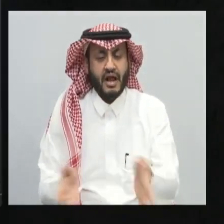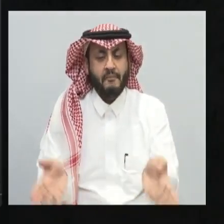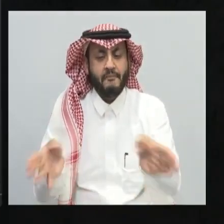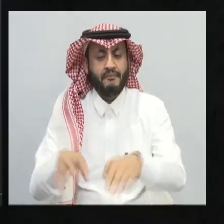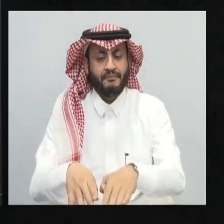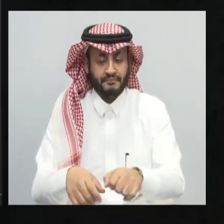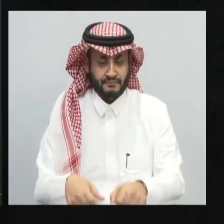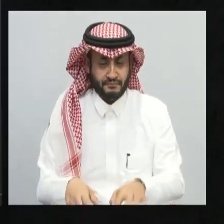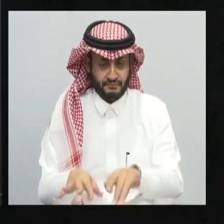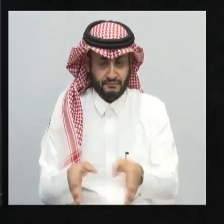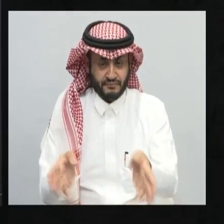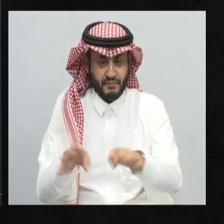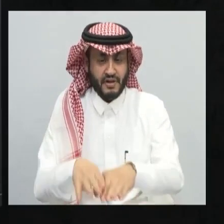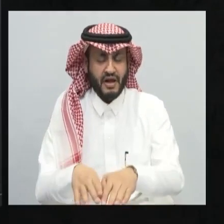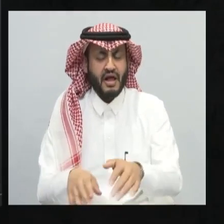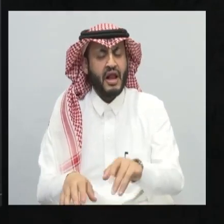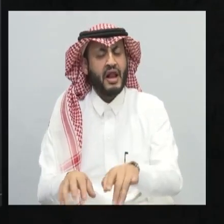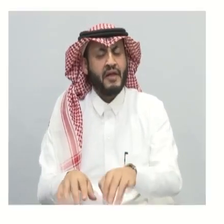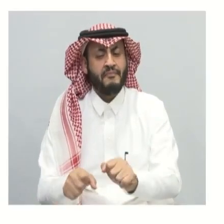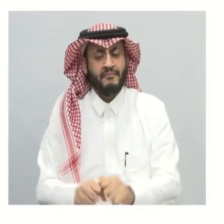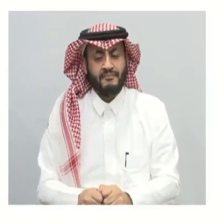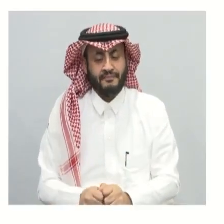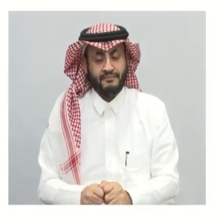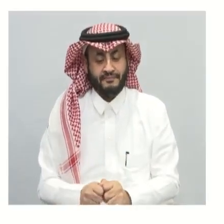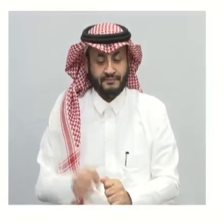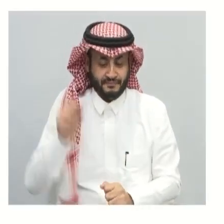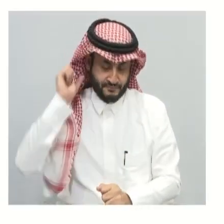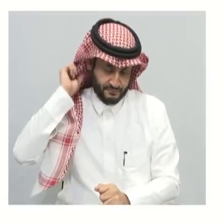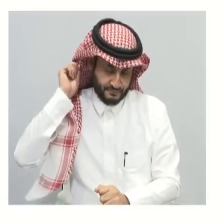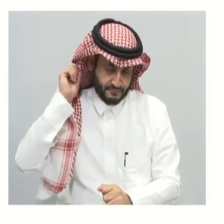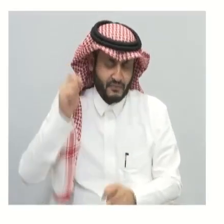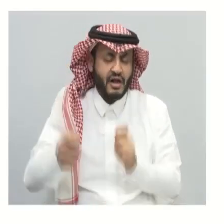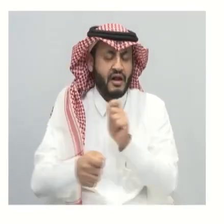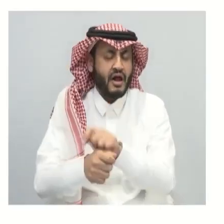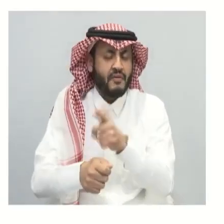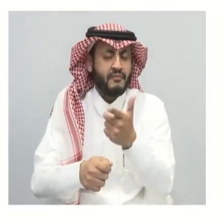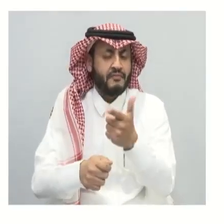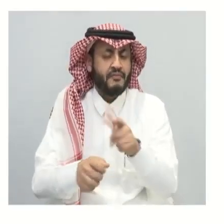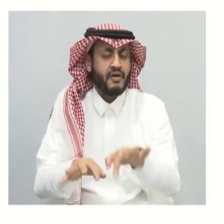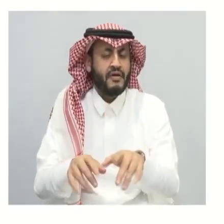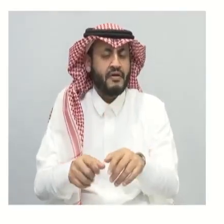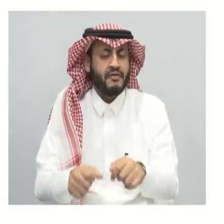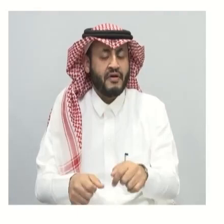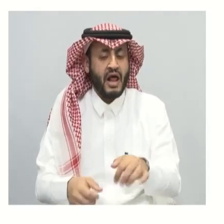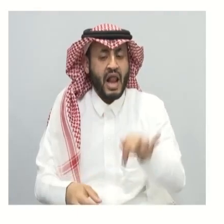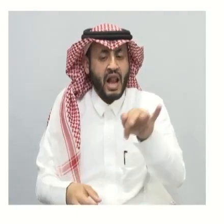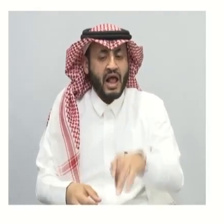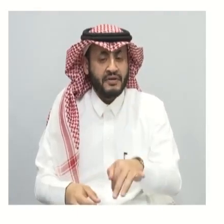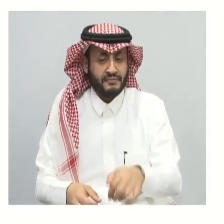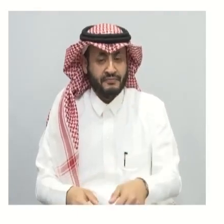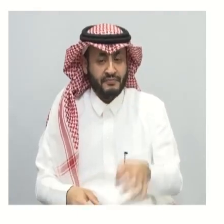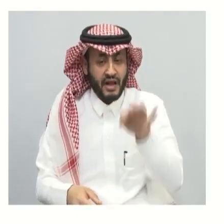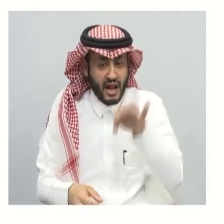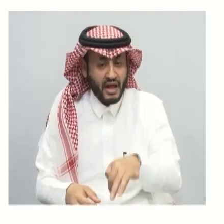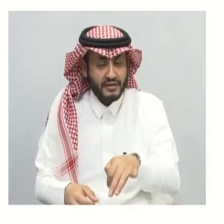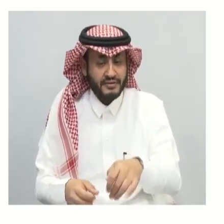crashed. It crashed. It doesn't work. And my advice will be the computer should be checked.